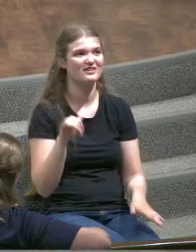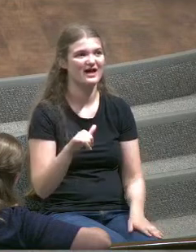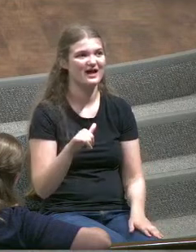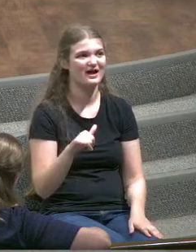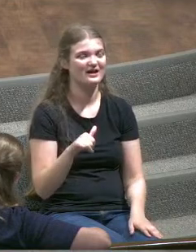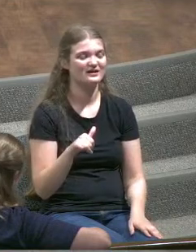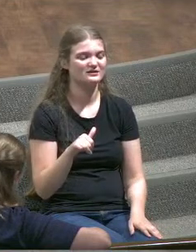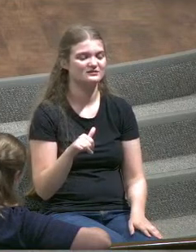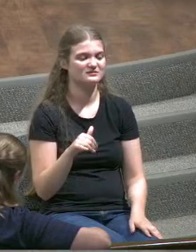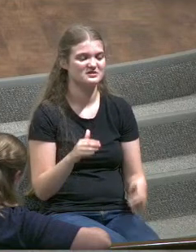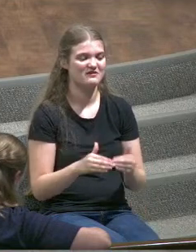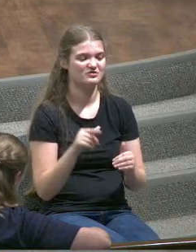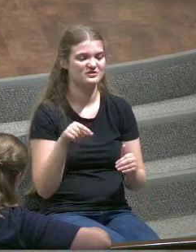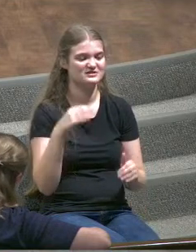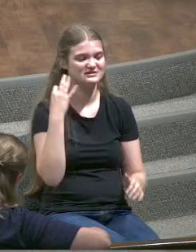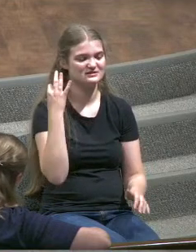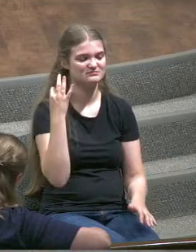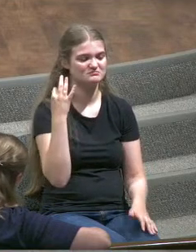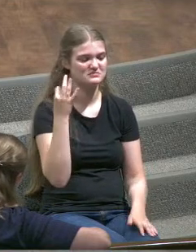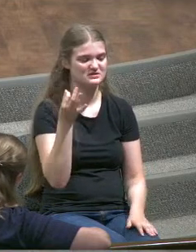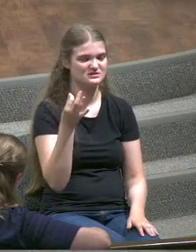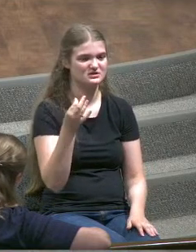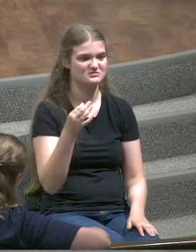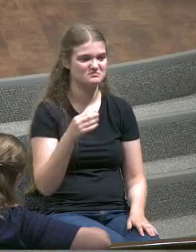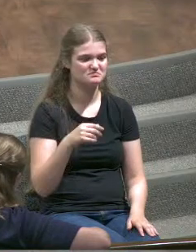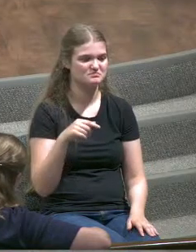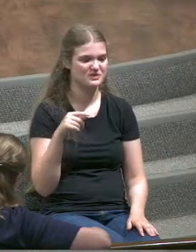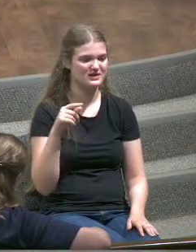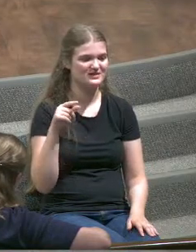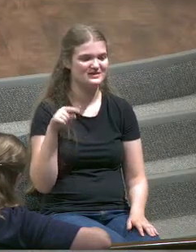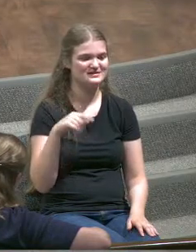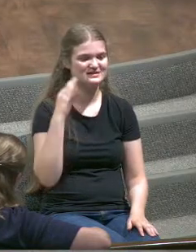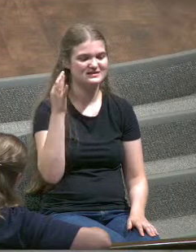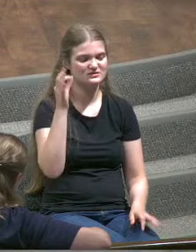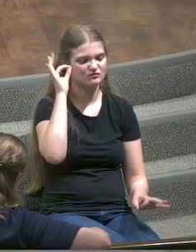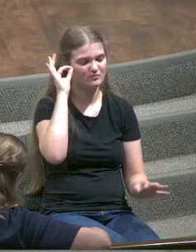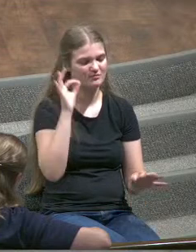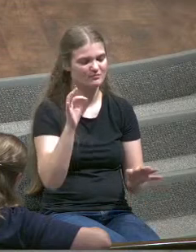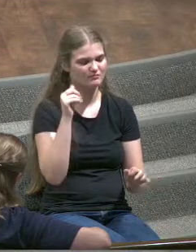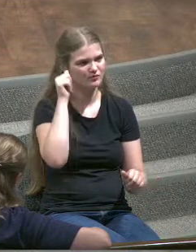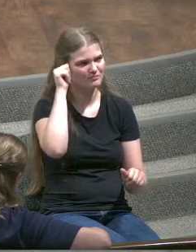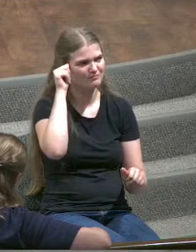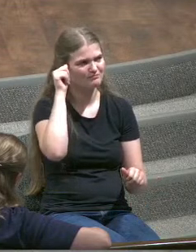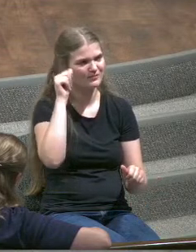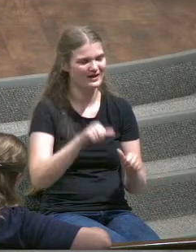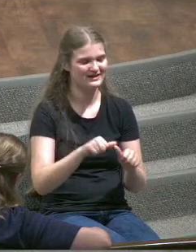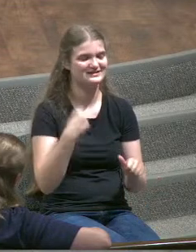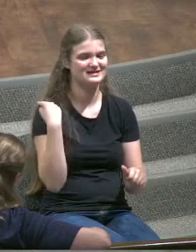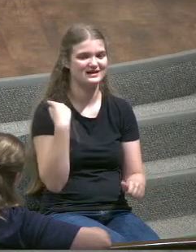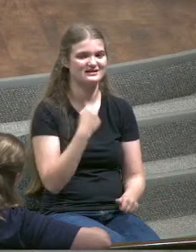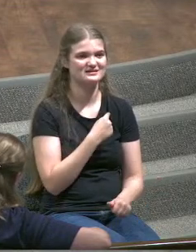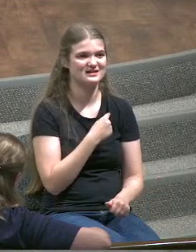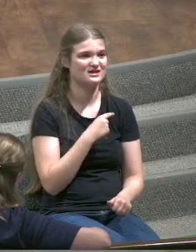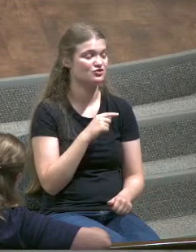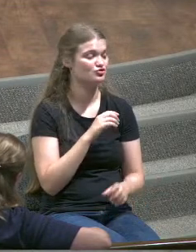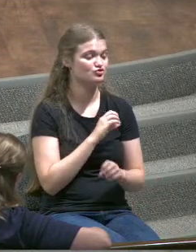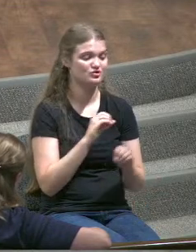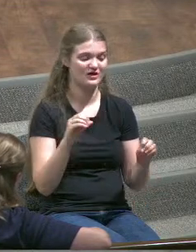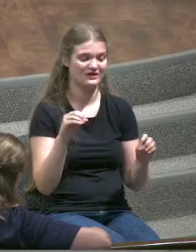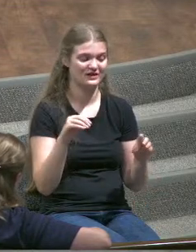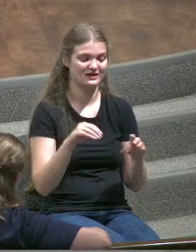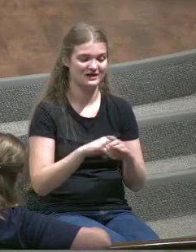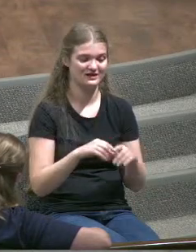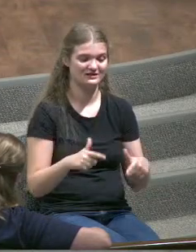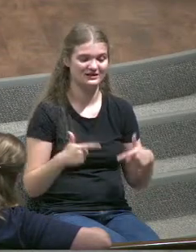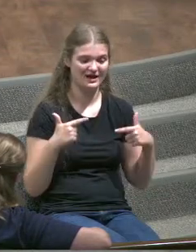reminded of how much we need Him and how much that there is nothing in life that we should allow to get between